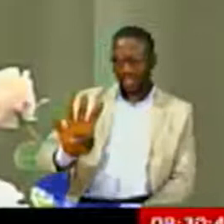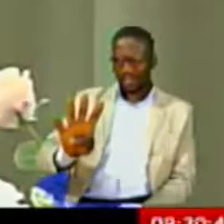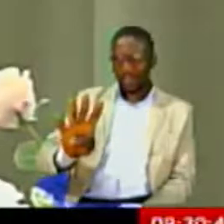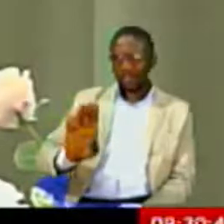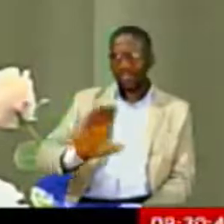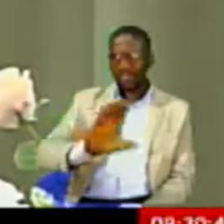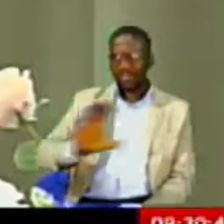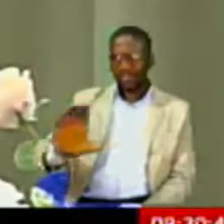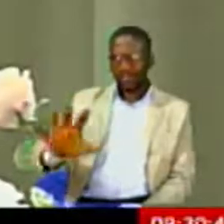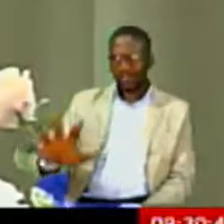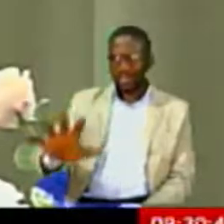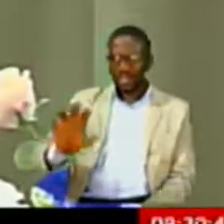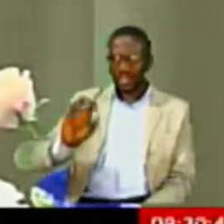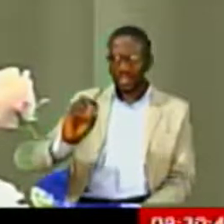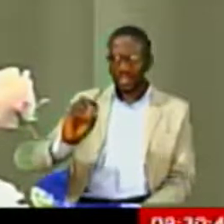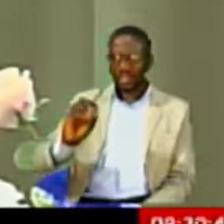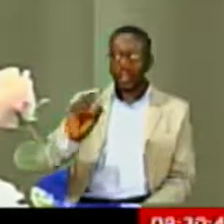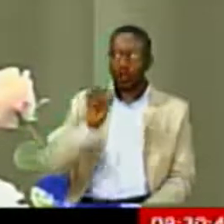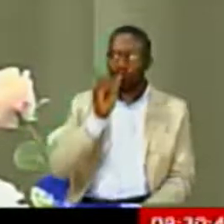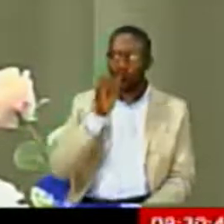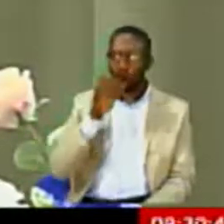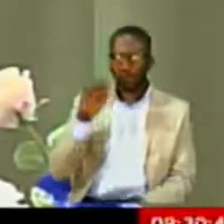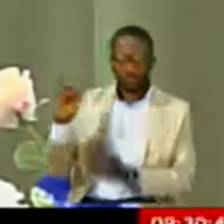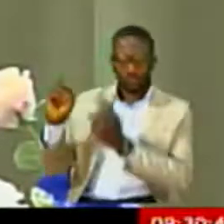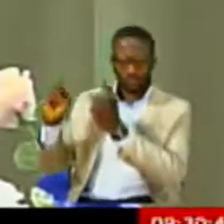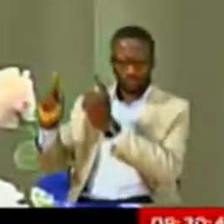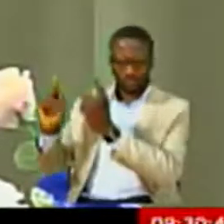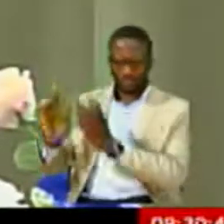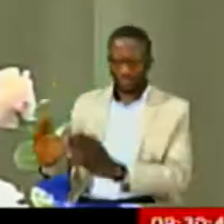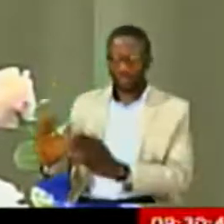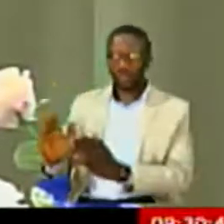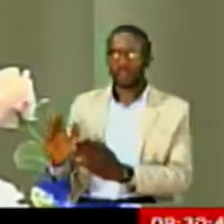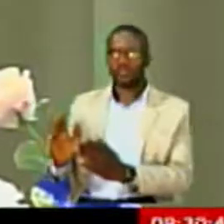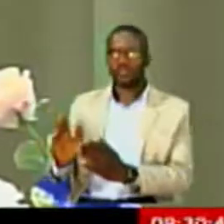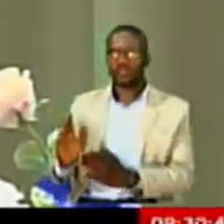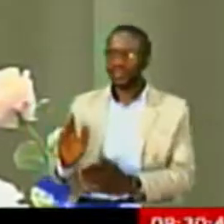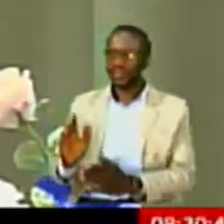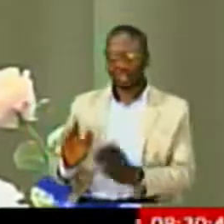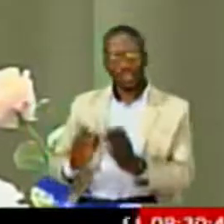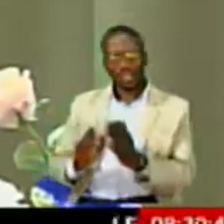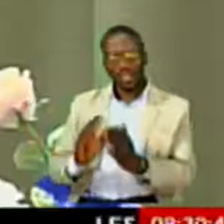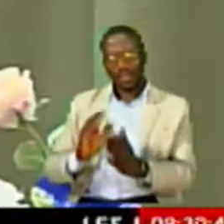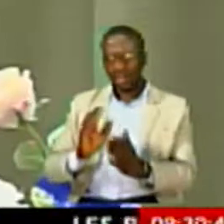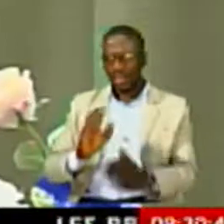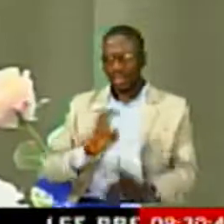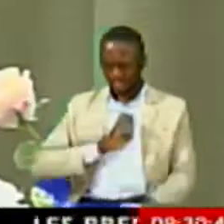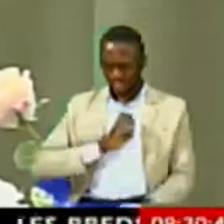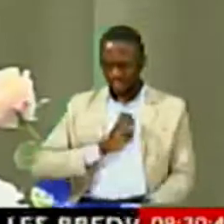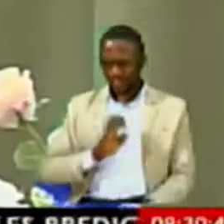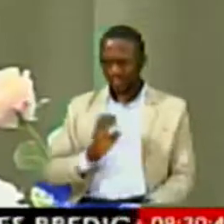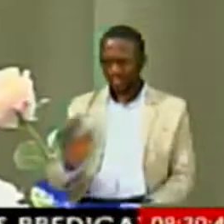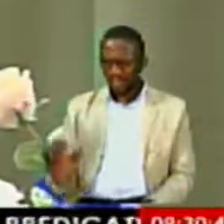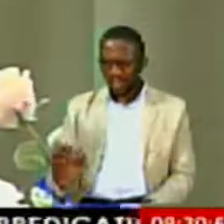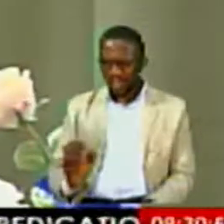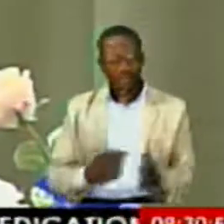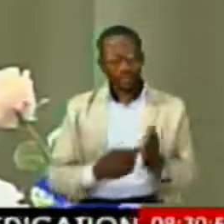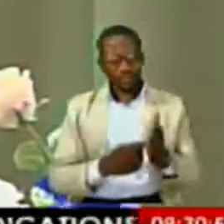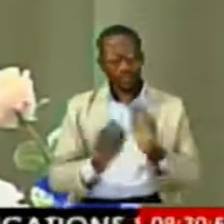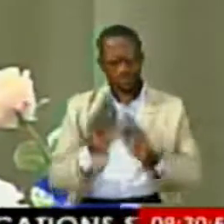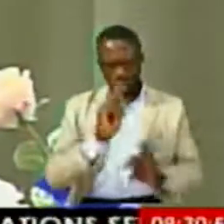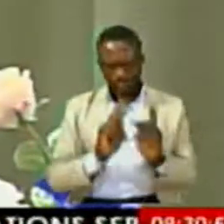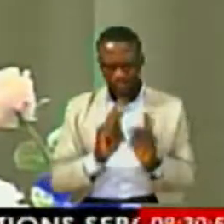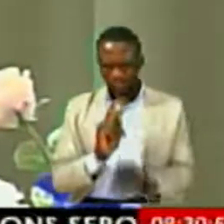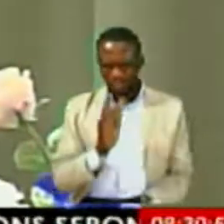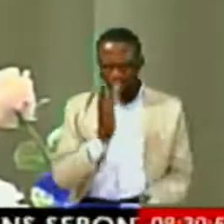had 450 prophets. Élie avait dit au peuple. And Elijah told the people. Pourquoi